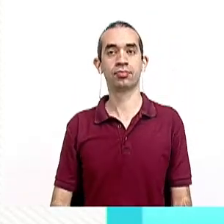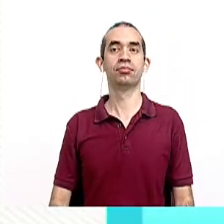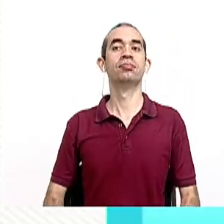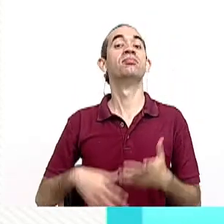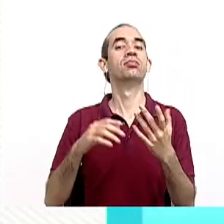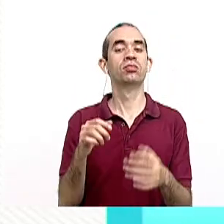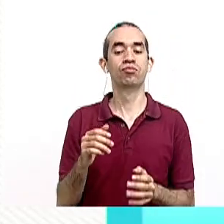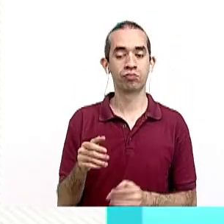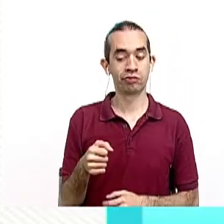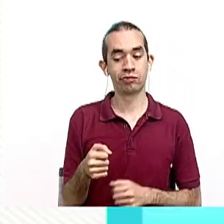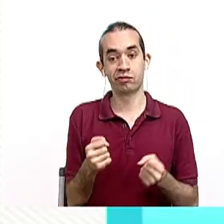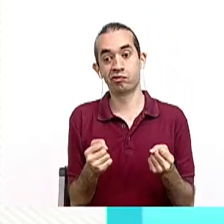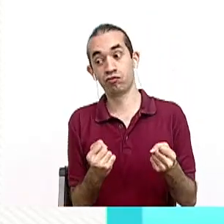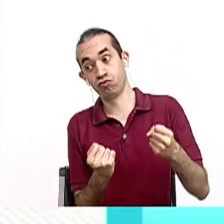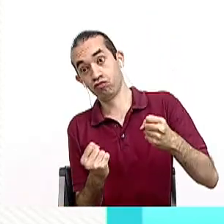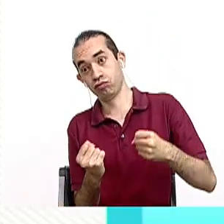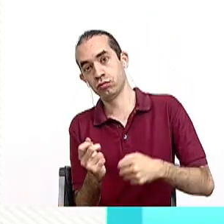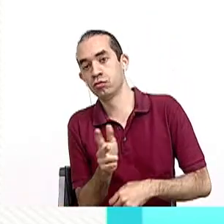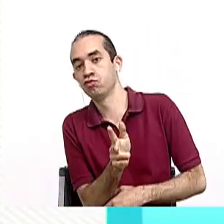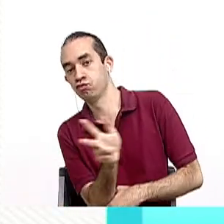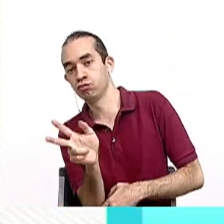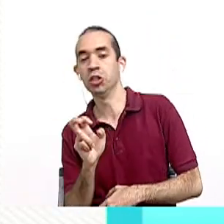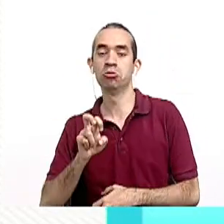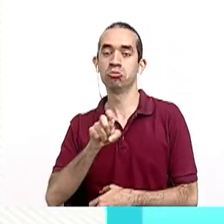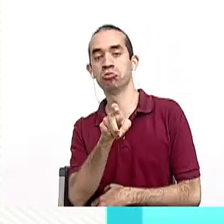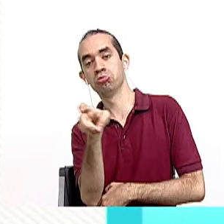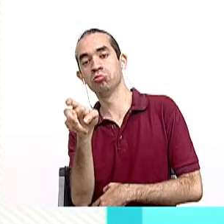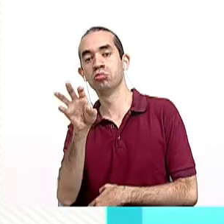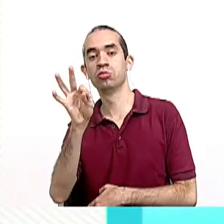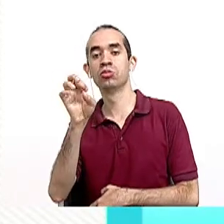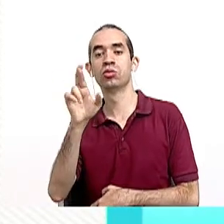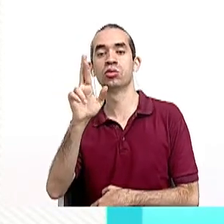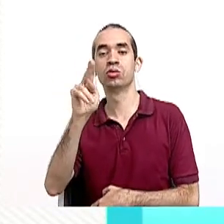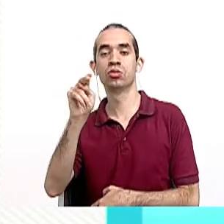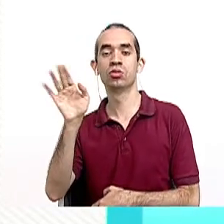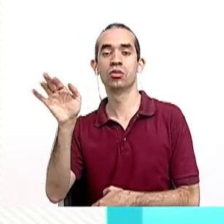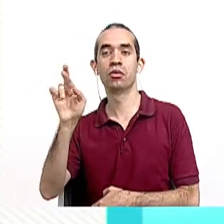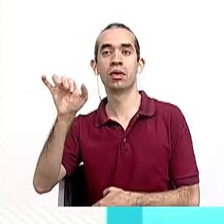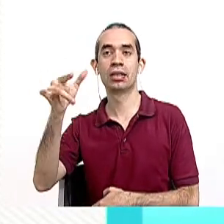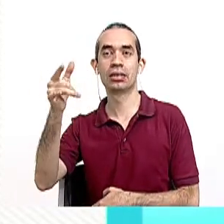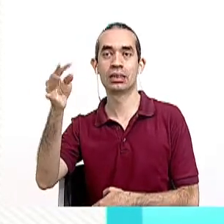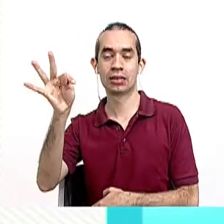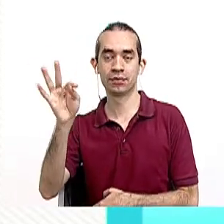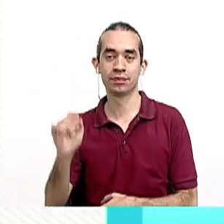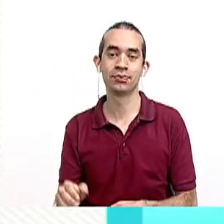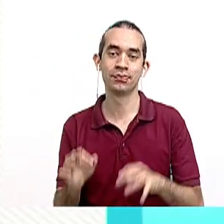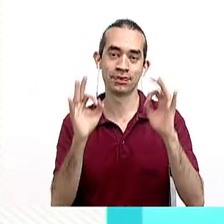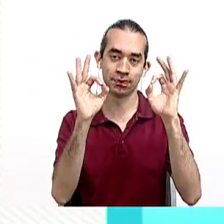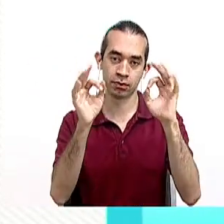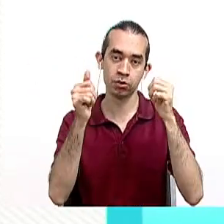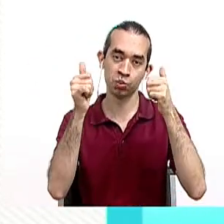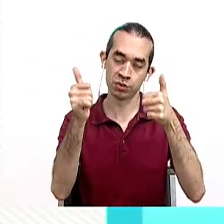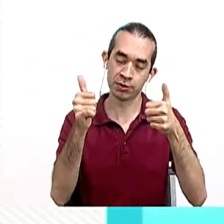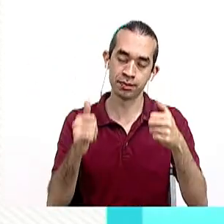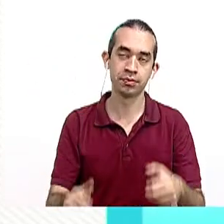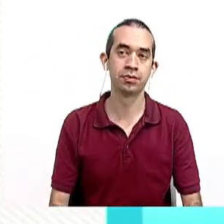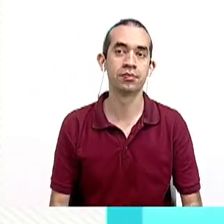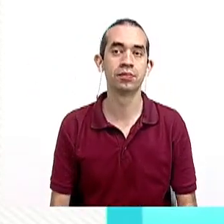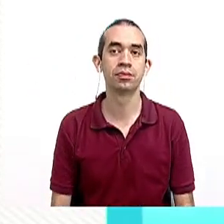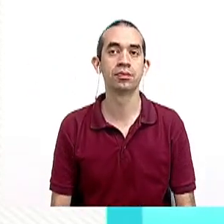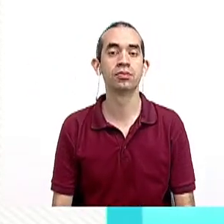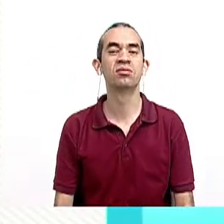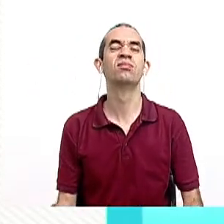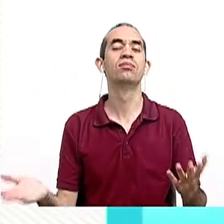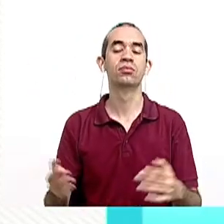with turn right. That's right. That is turn right. Very good. And we